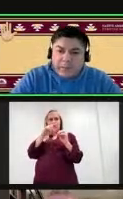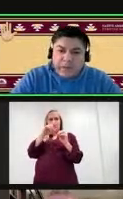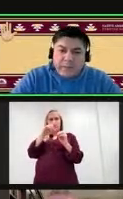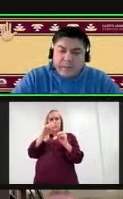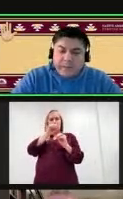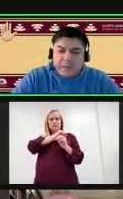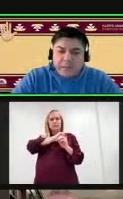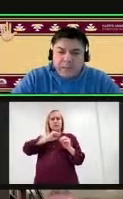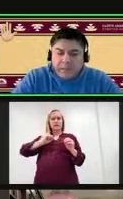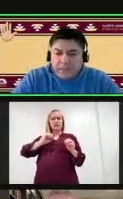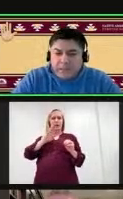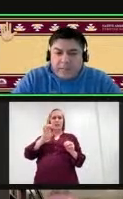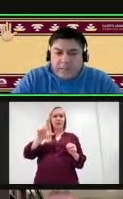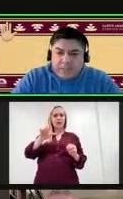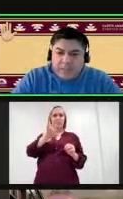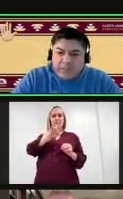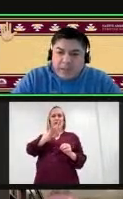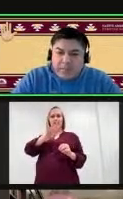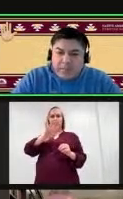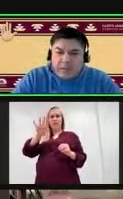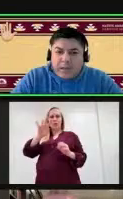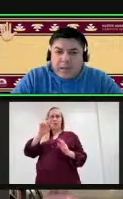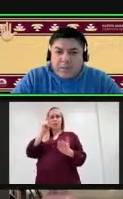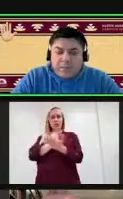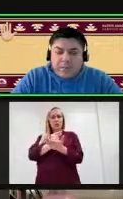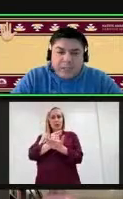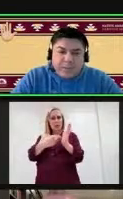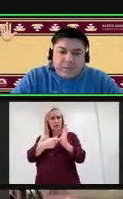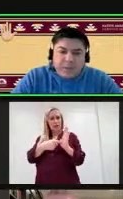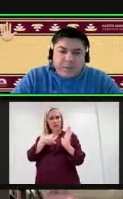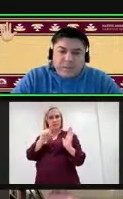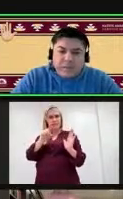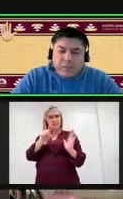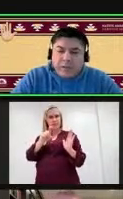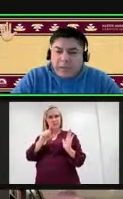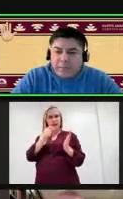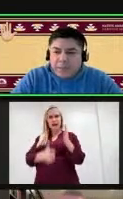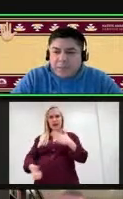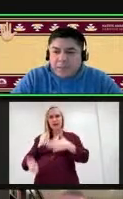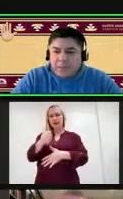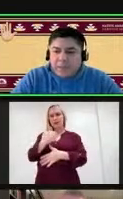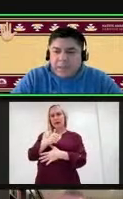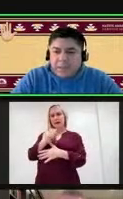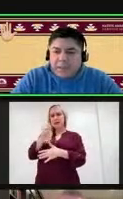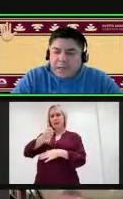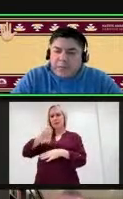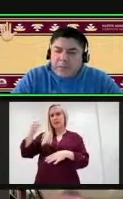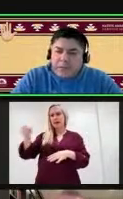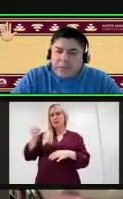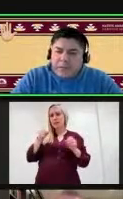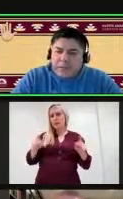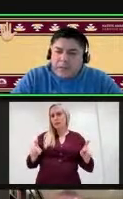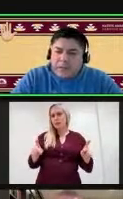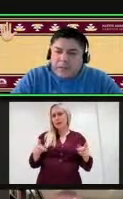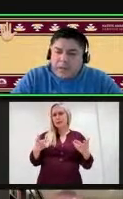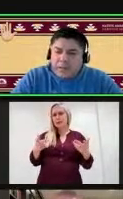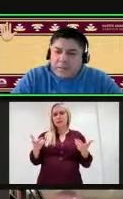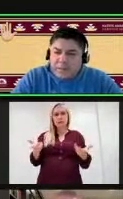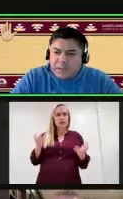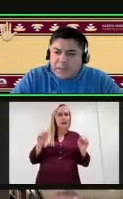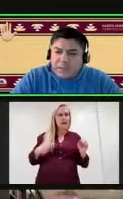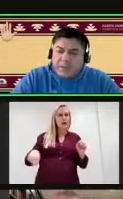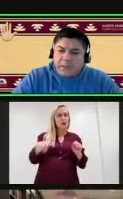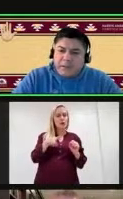graduation requirements, advanced placement, opportunities, dual credit opportunities? Can you define